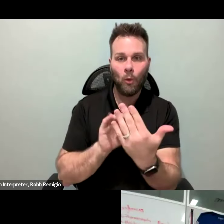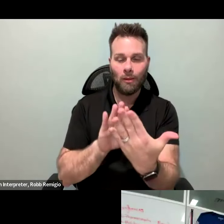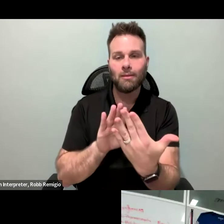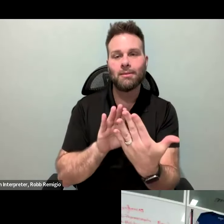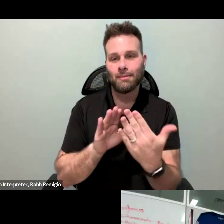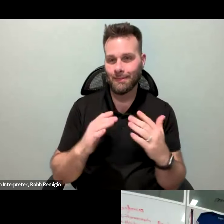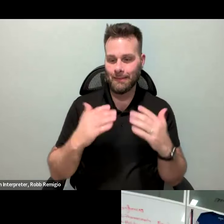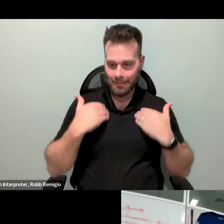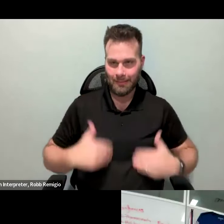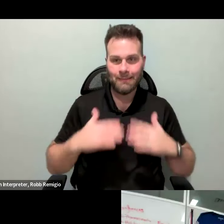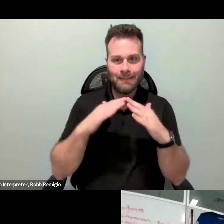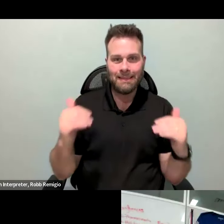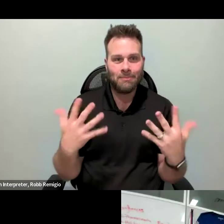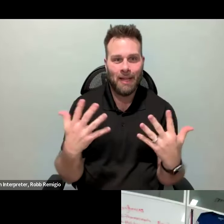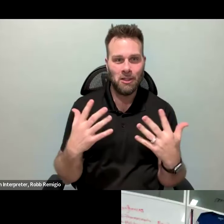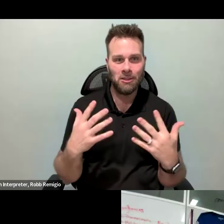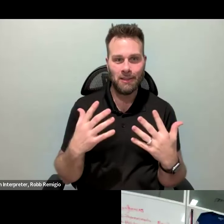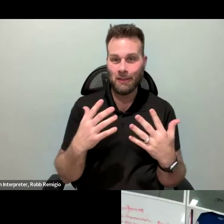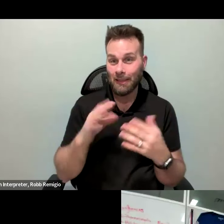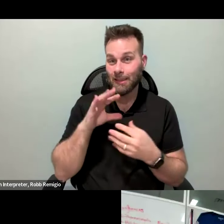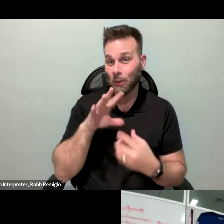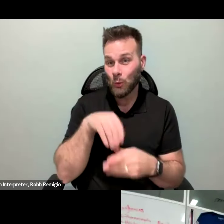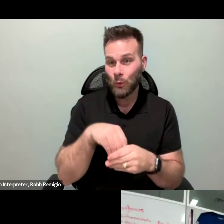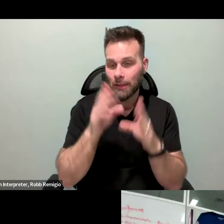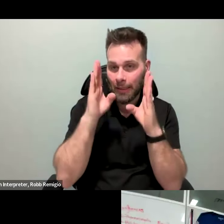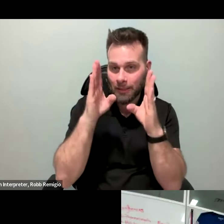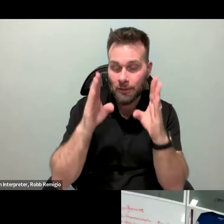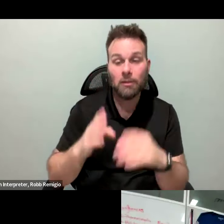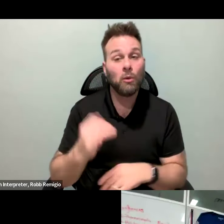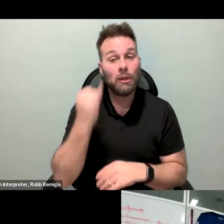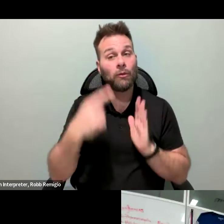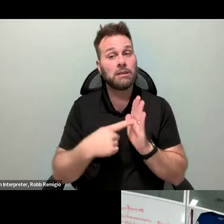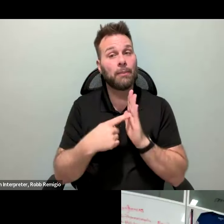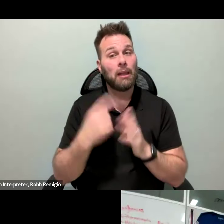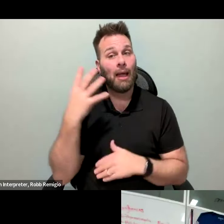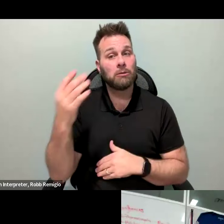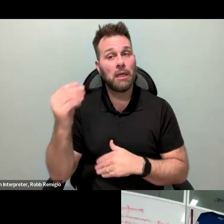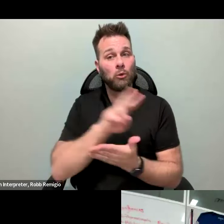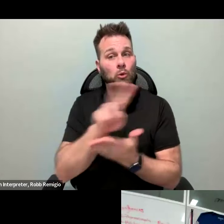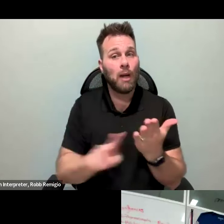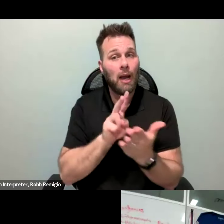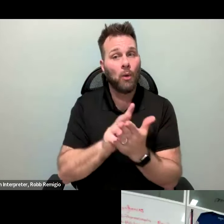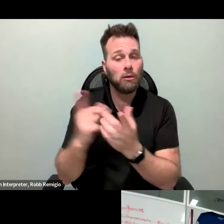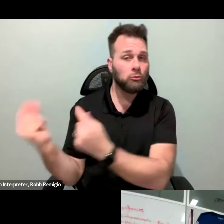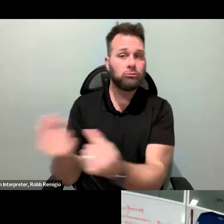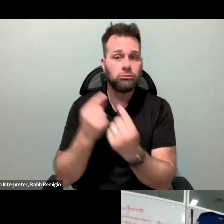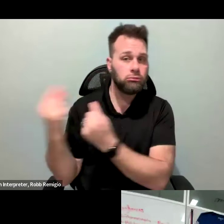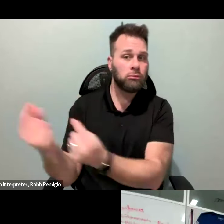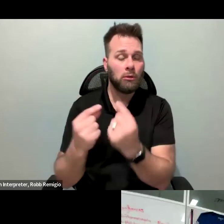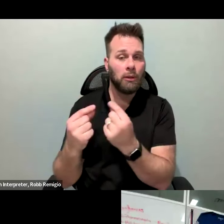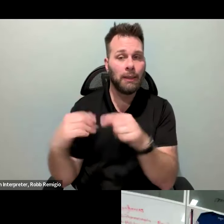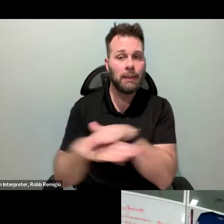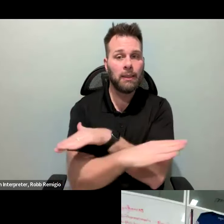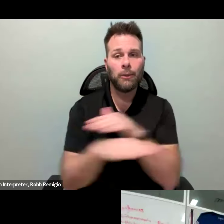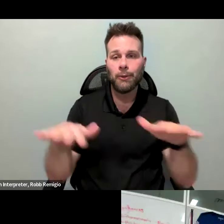attention. Even outdoor activities for 2 hours at a time has actually been shown to improve ADHD. But now